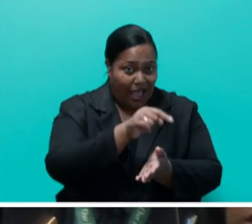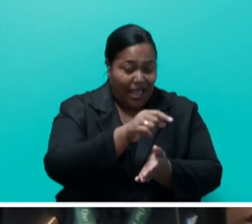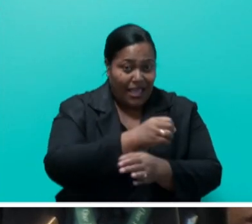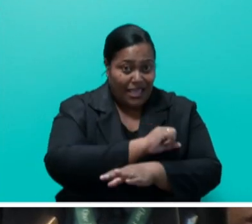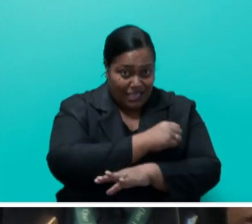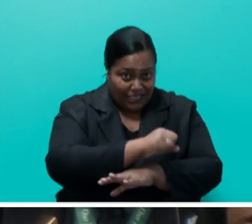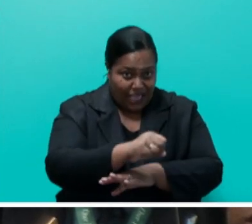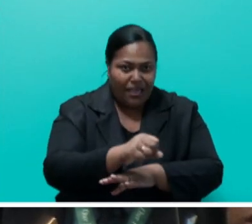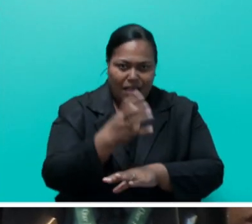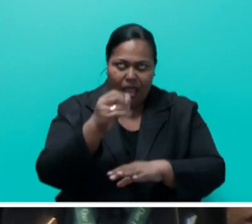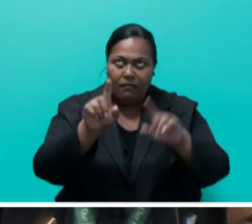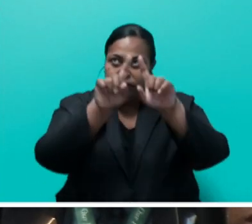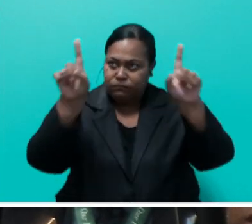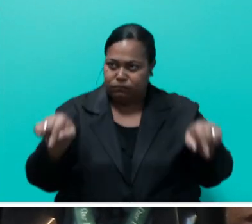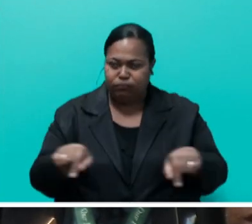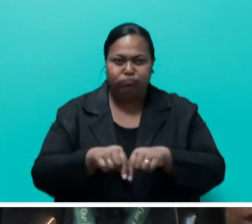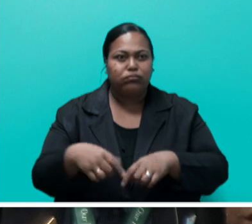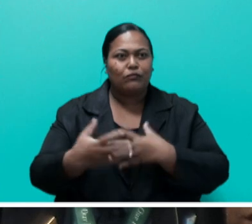Yeah. So,